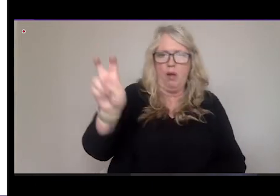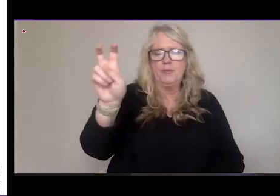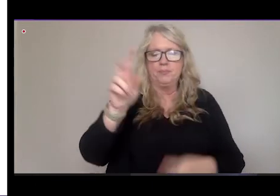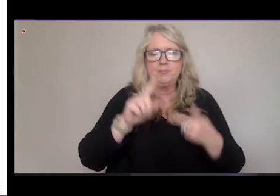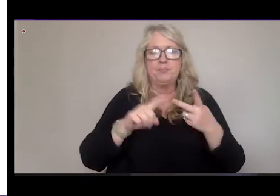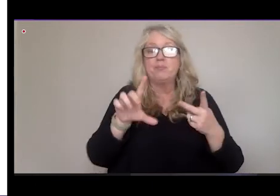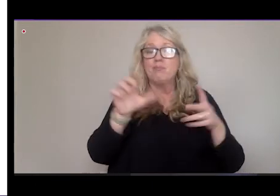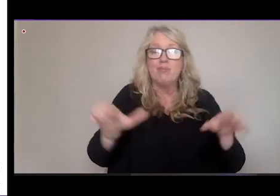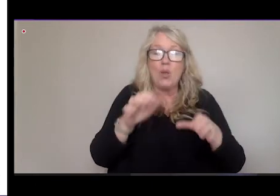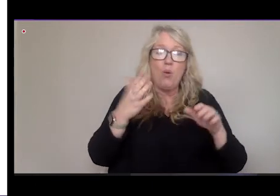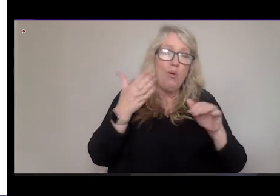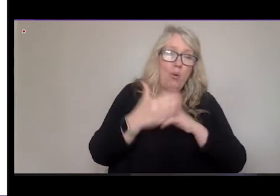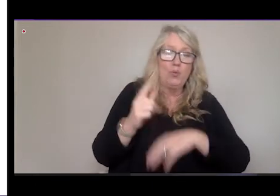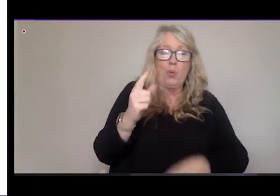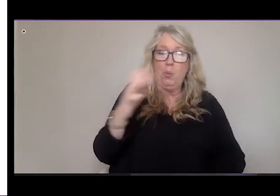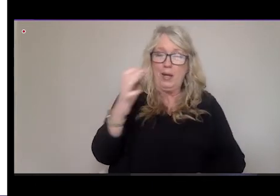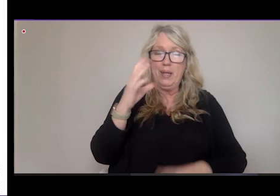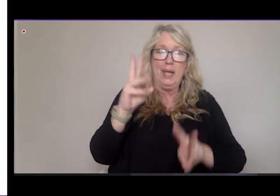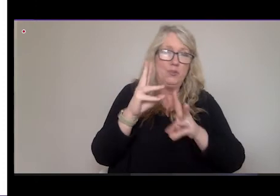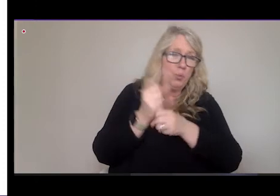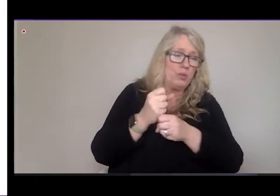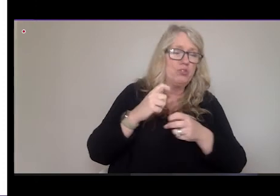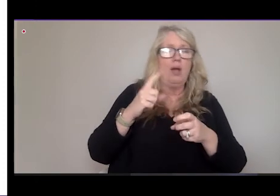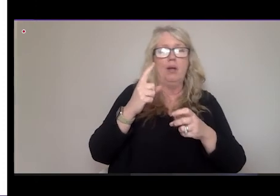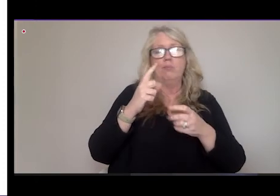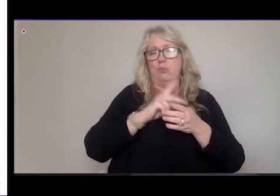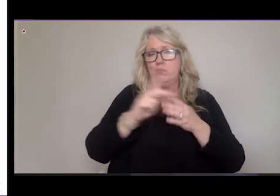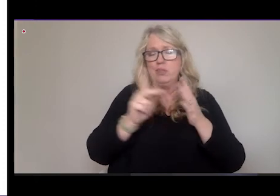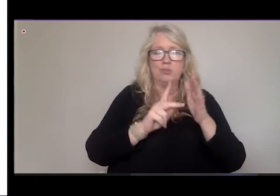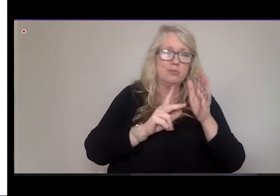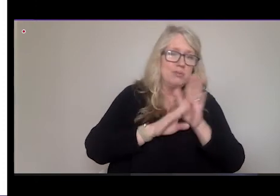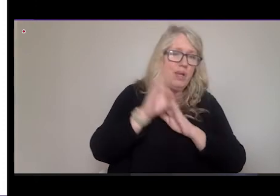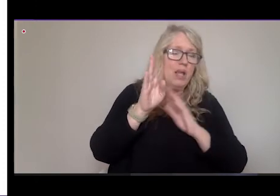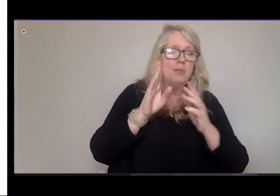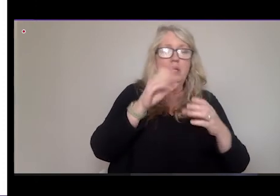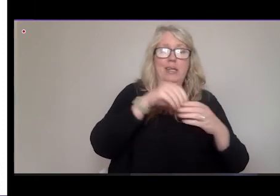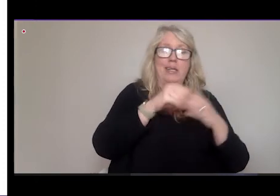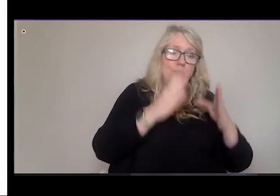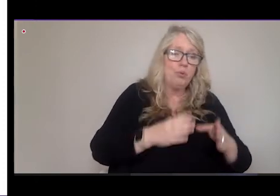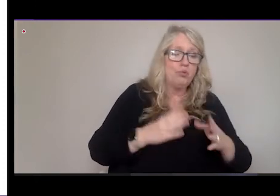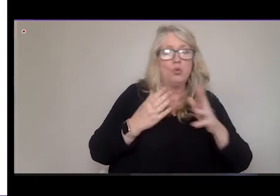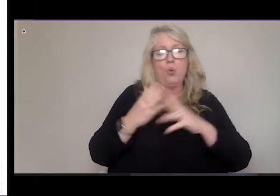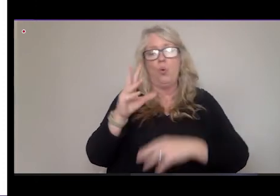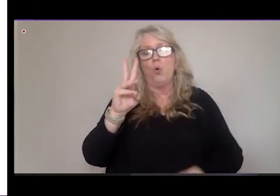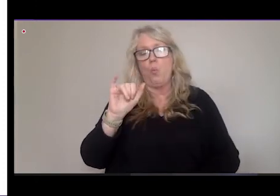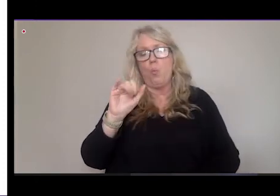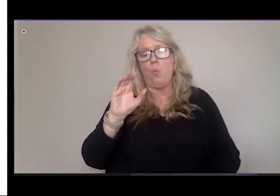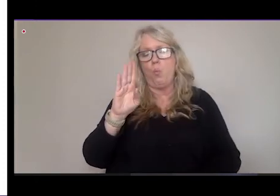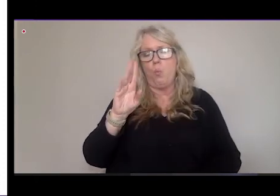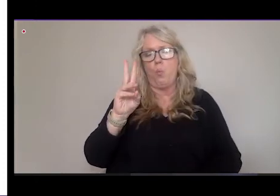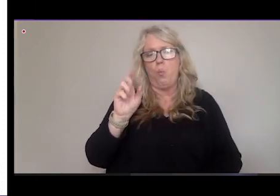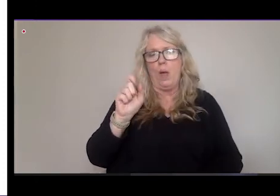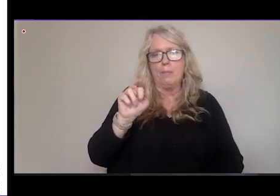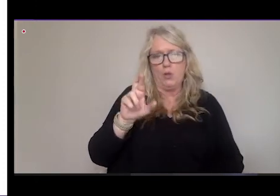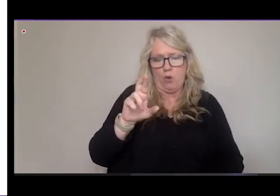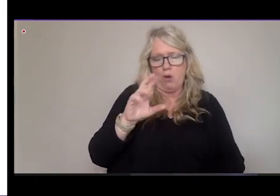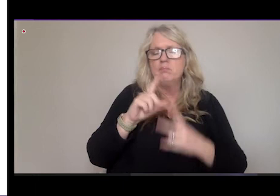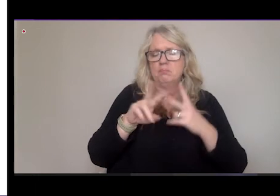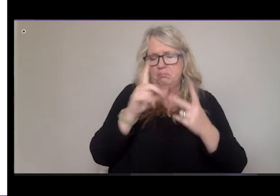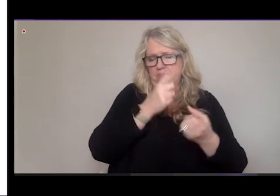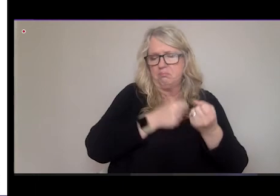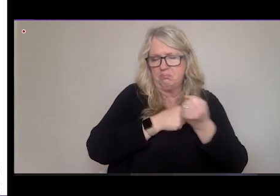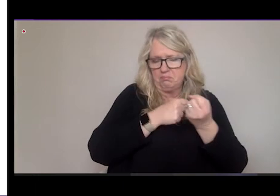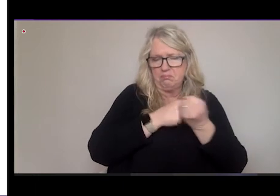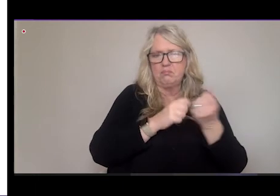transition from high school. She has conducted over 100 workshops and professional development events, either in person or using webinar